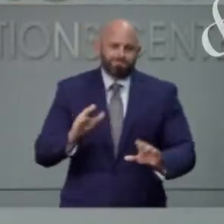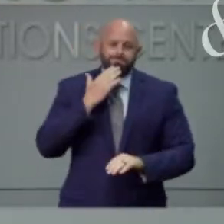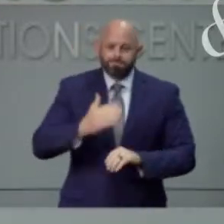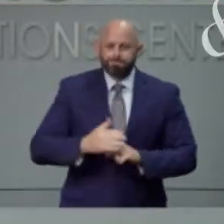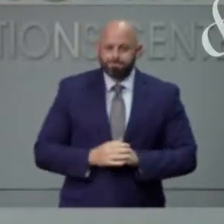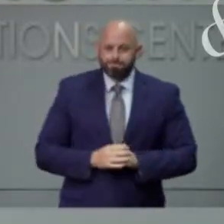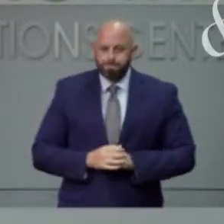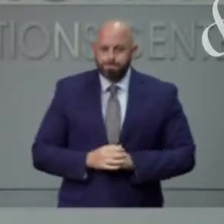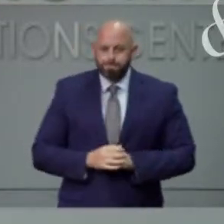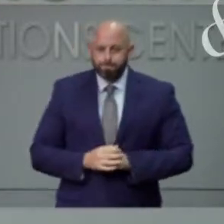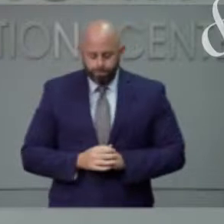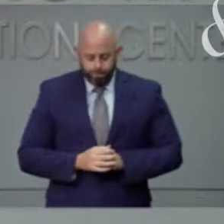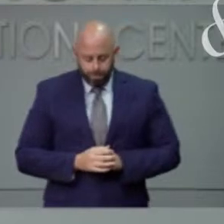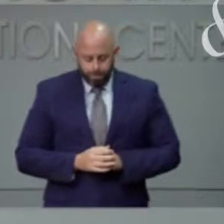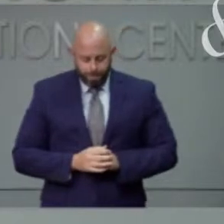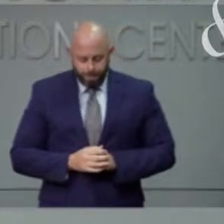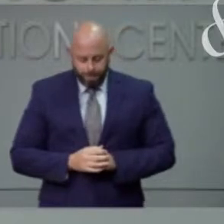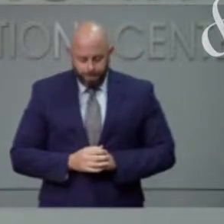Next question, please.